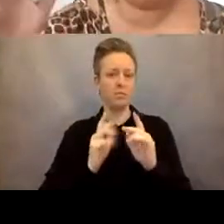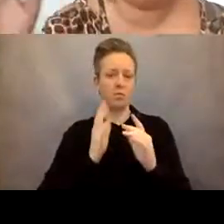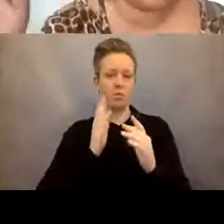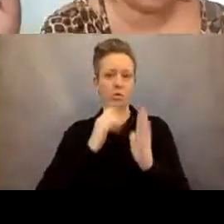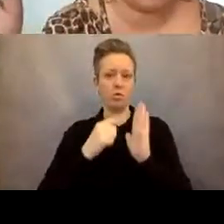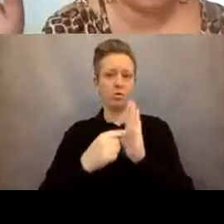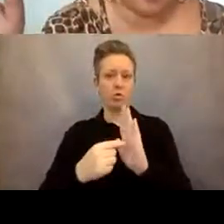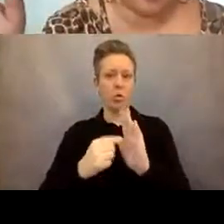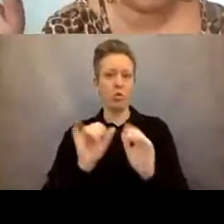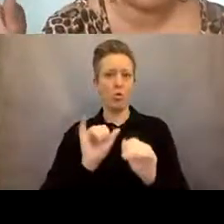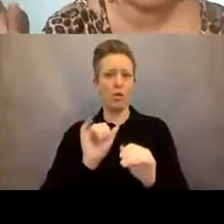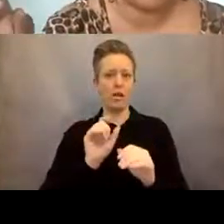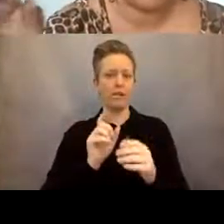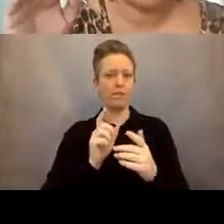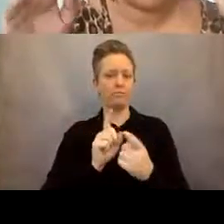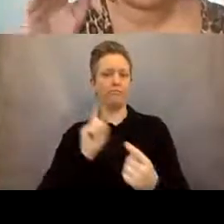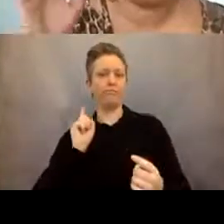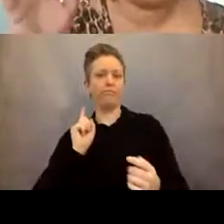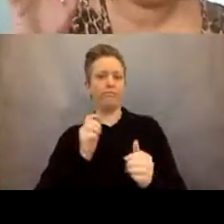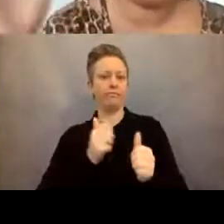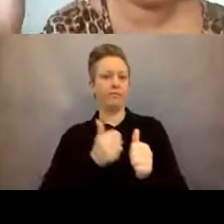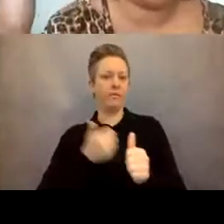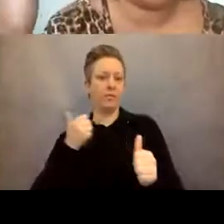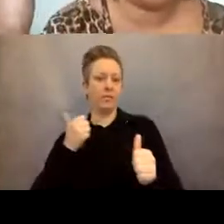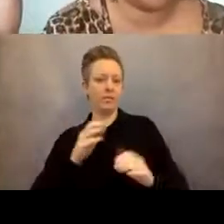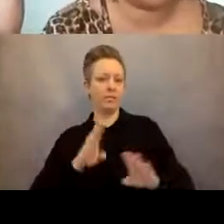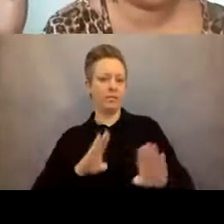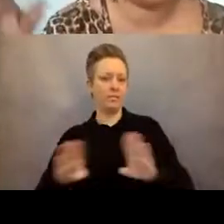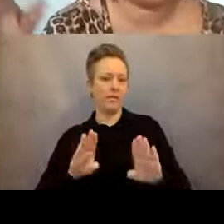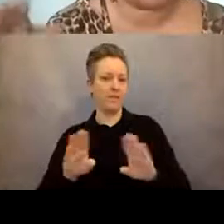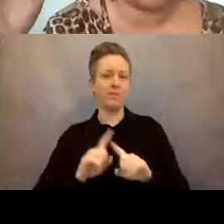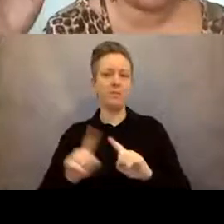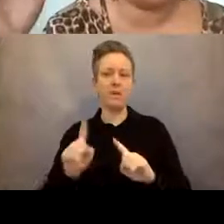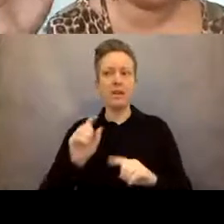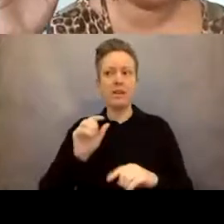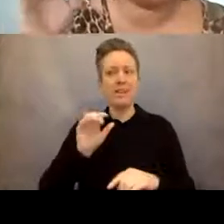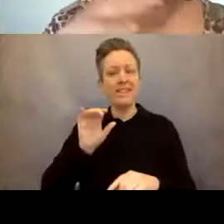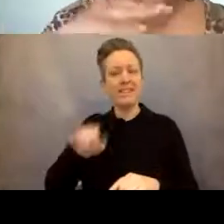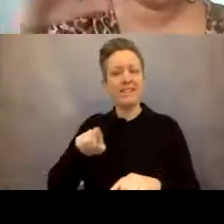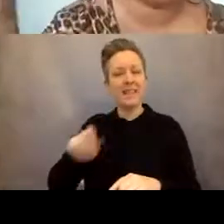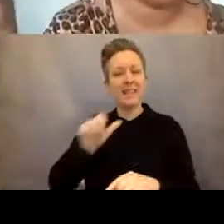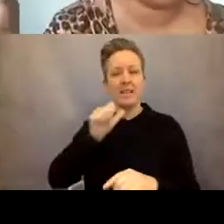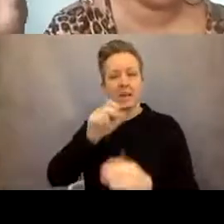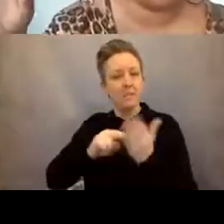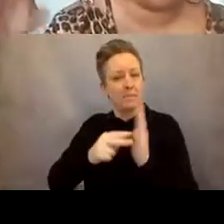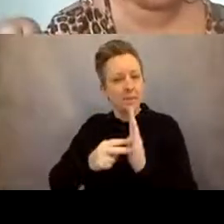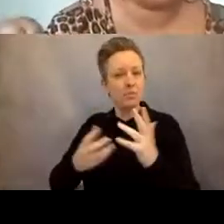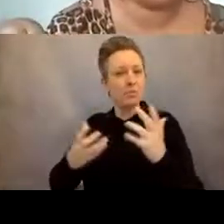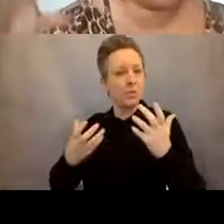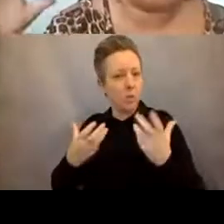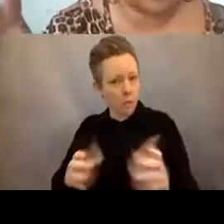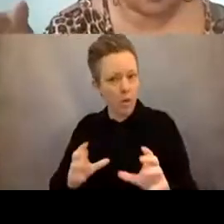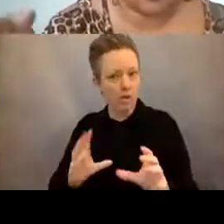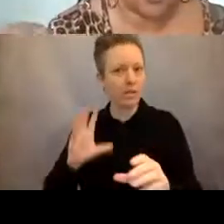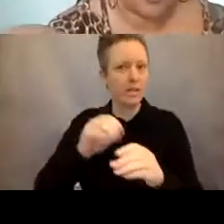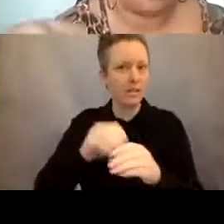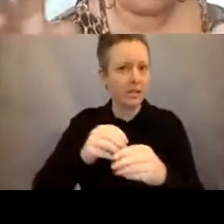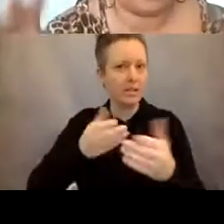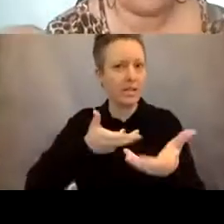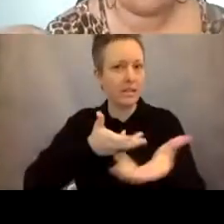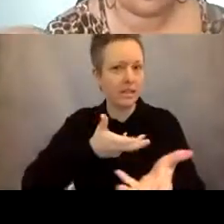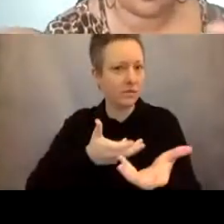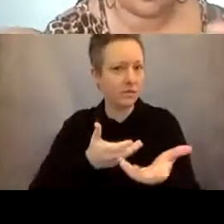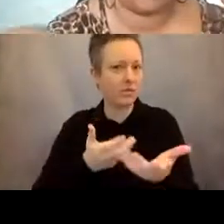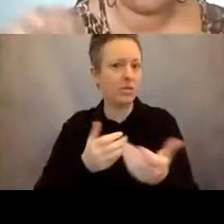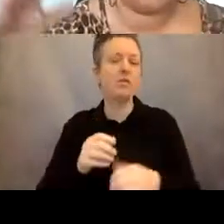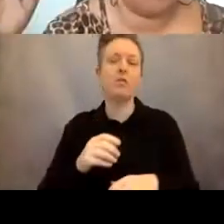I had plenty of survivors. And so my process for case management, I would set out my schedule on a whiteboard at the